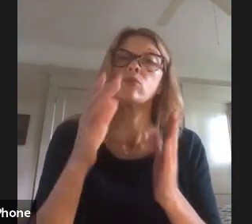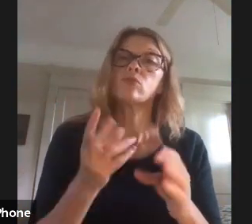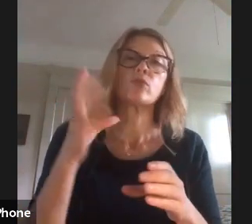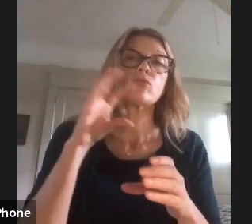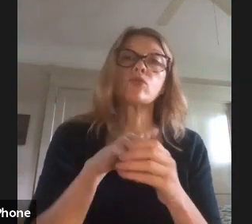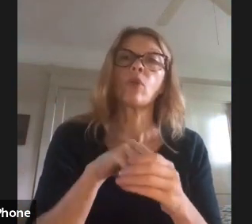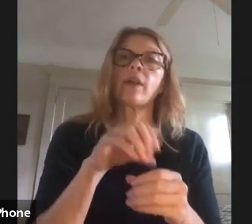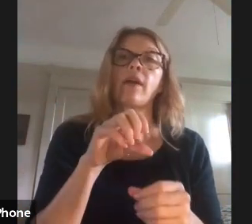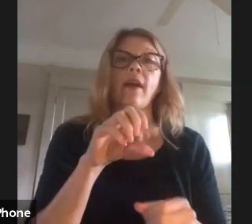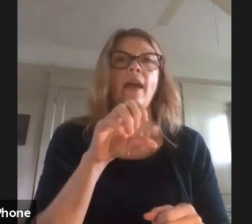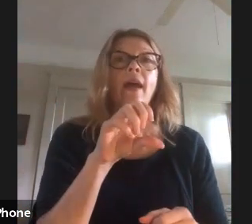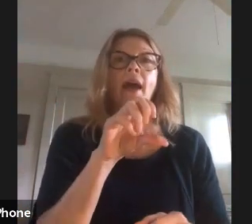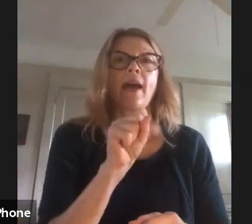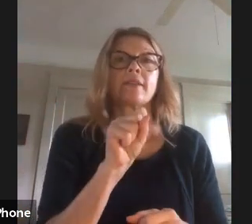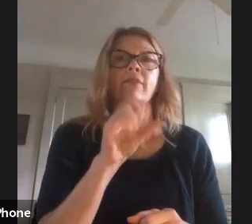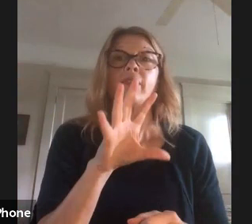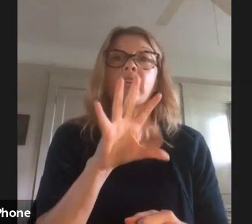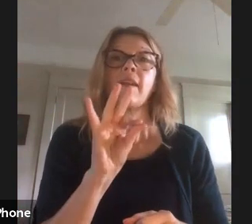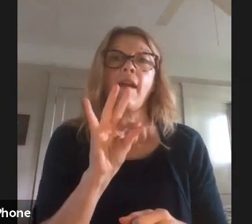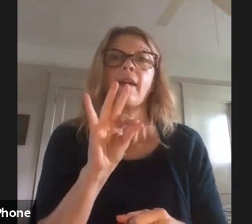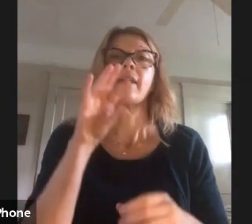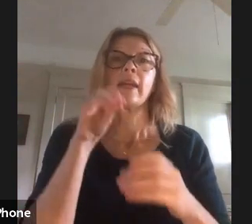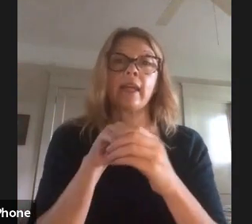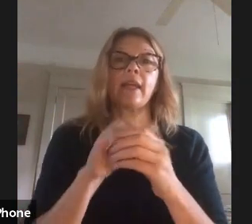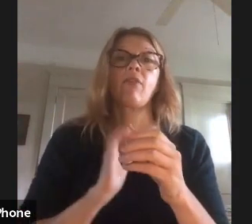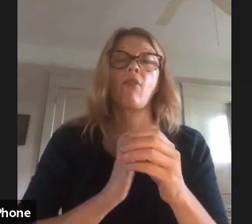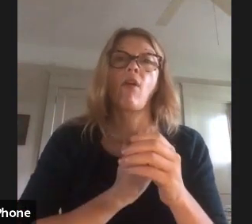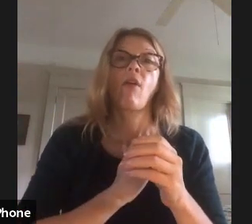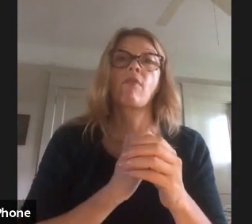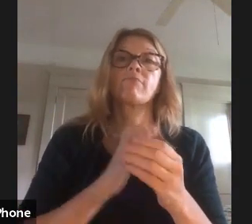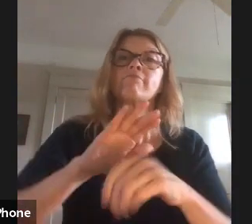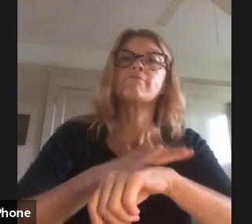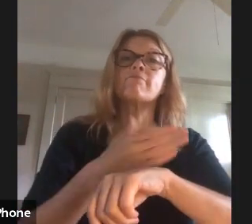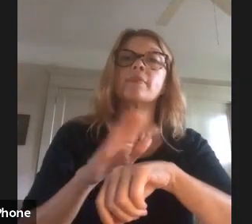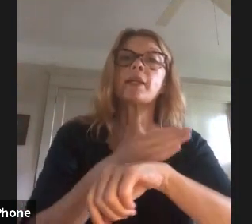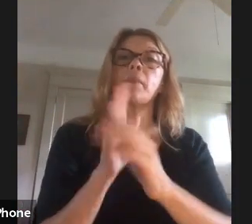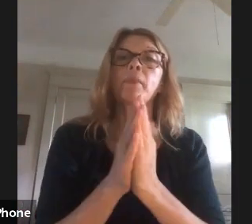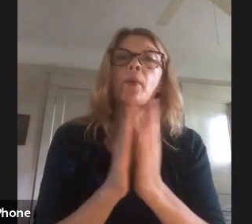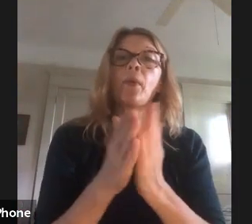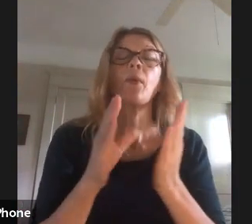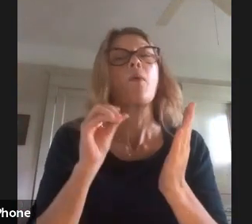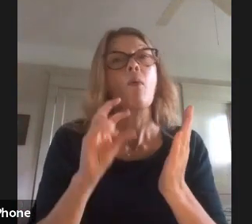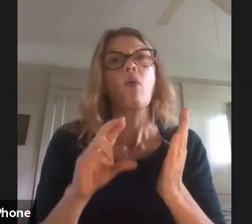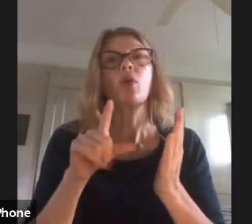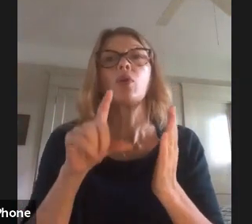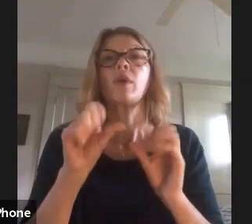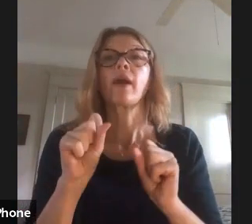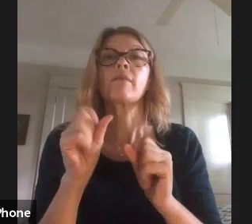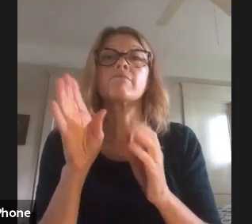It's S59 in the hymnal. And also feel free to just listen and pray with me.